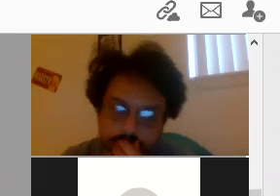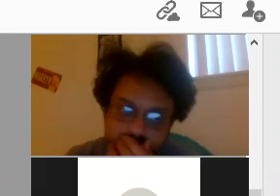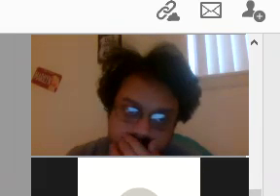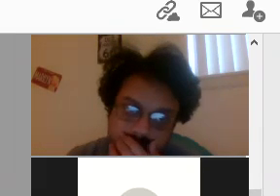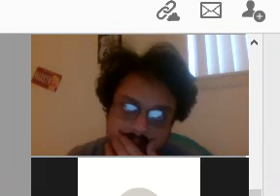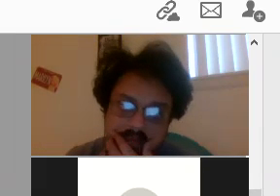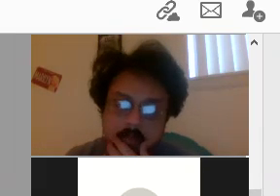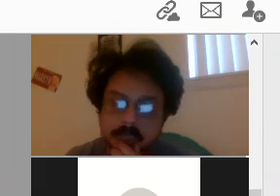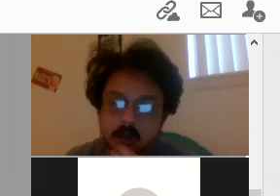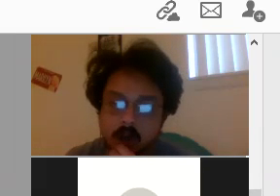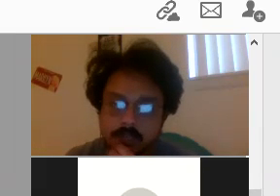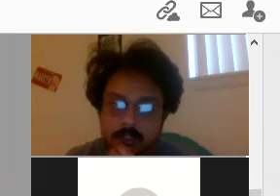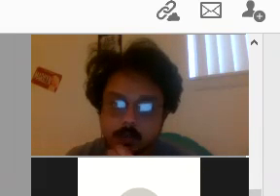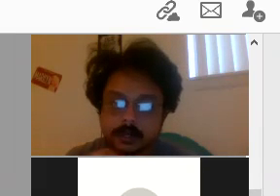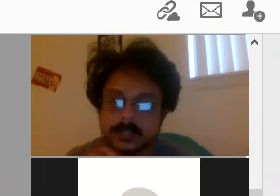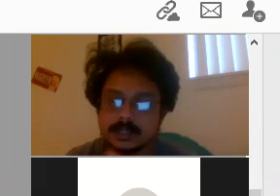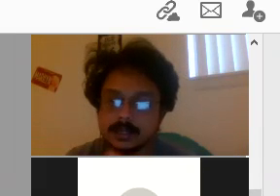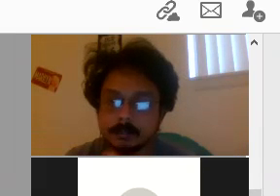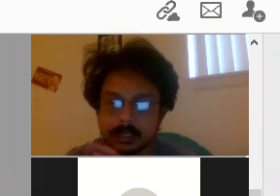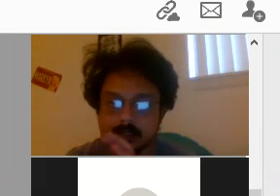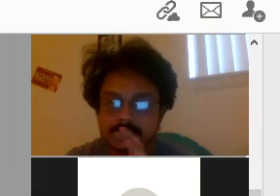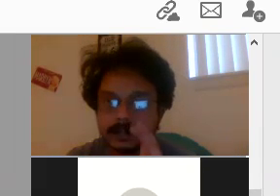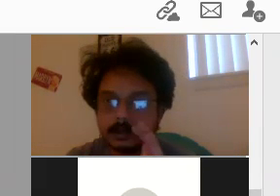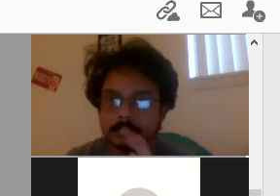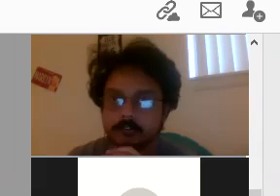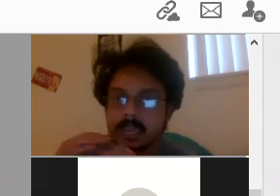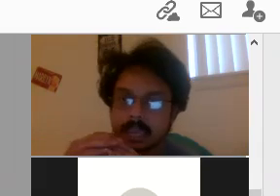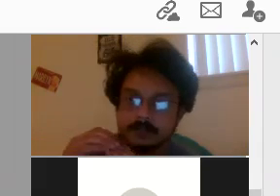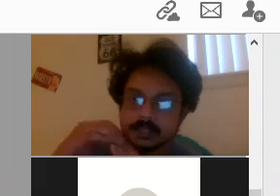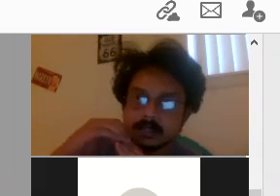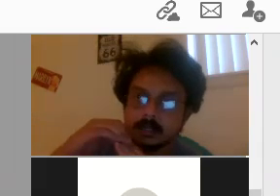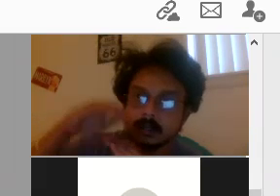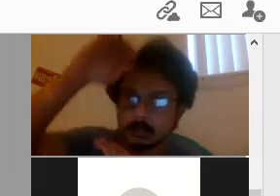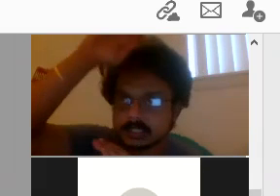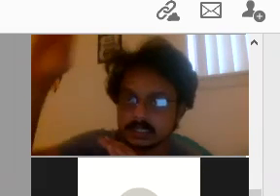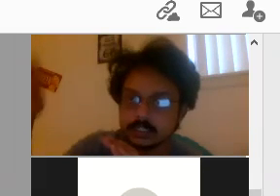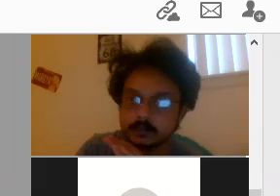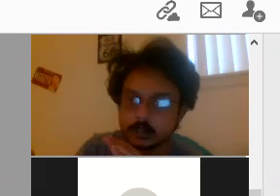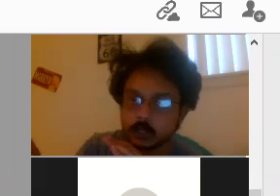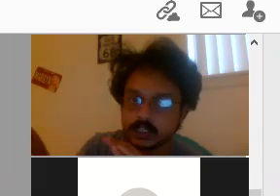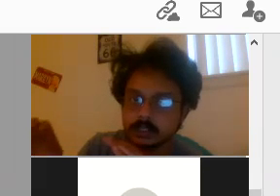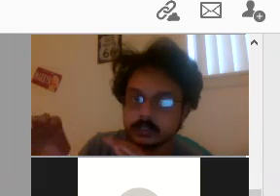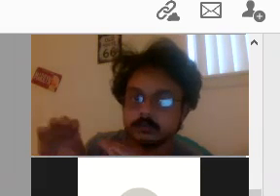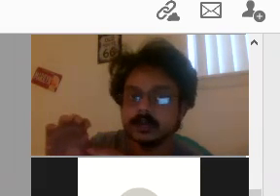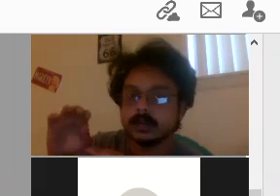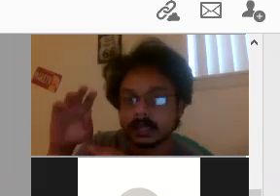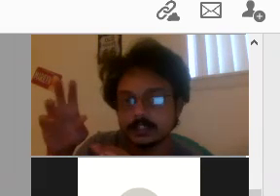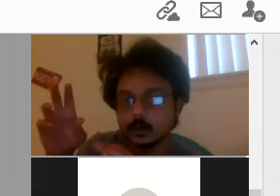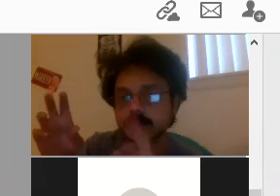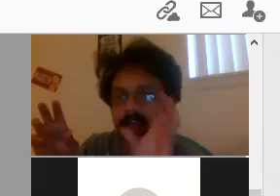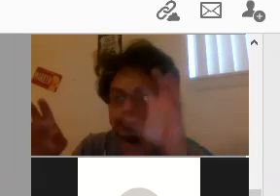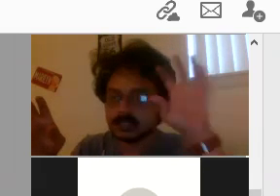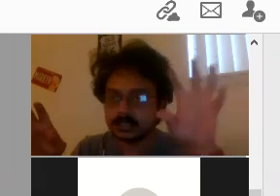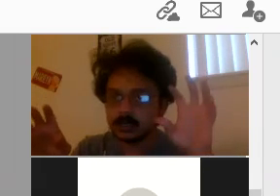So big O of n squared basically means that we have this series of equations where